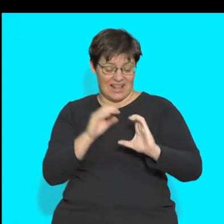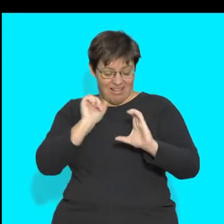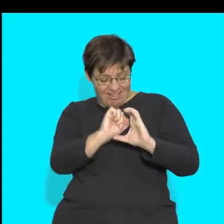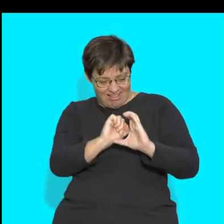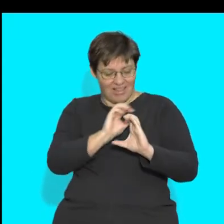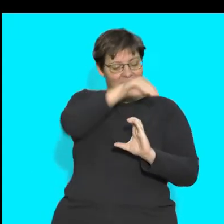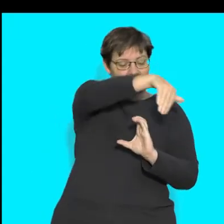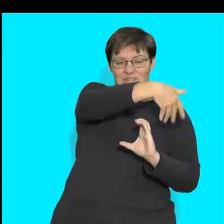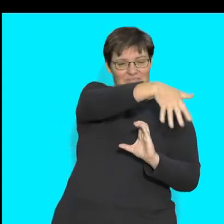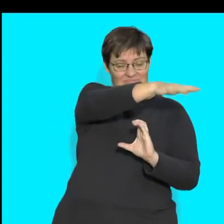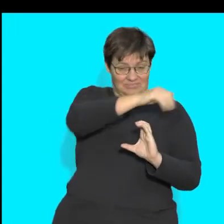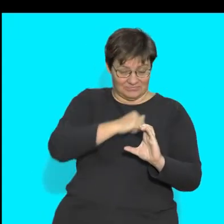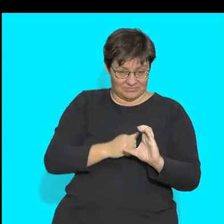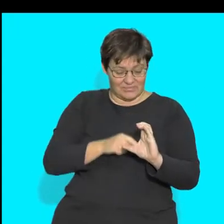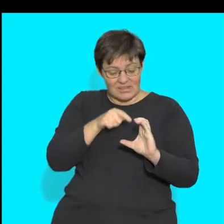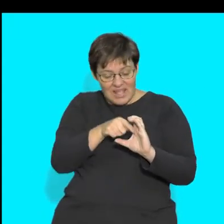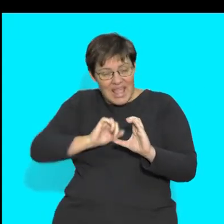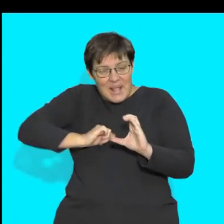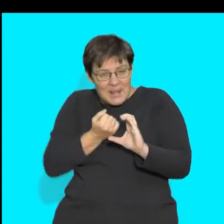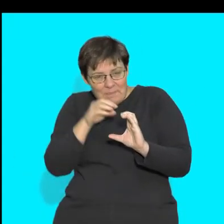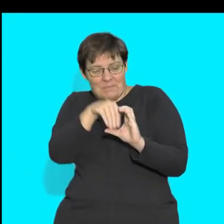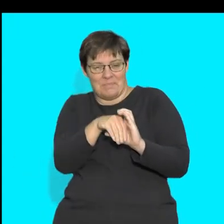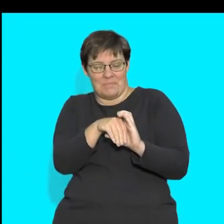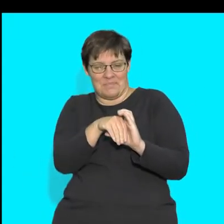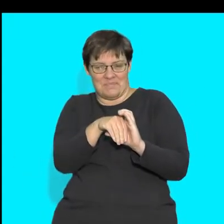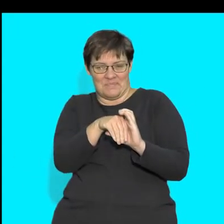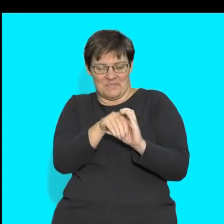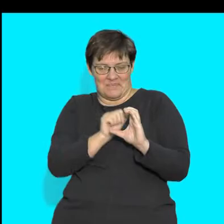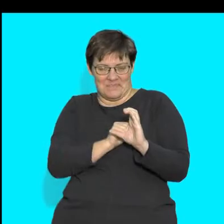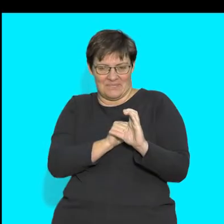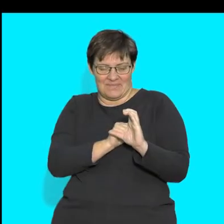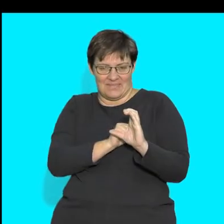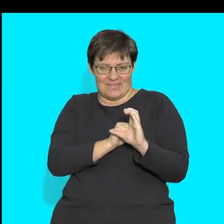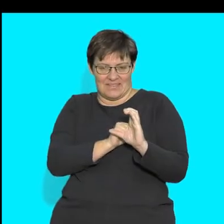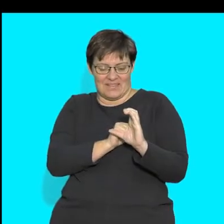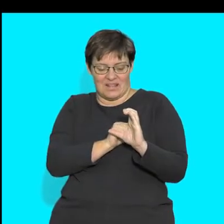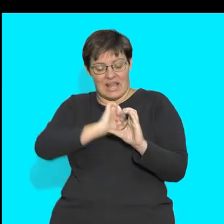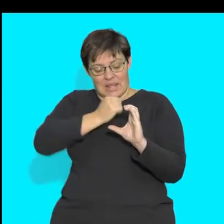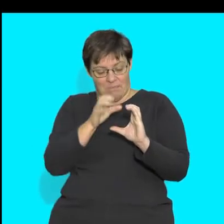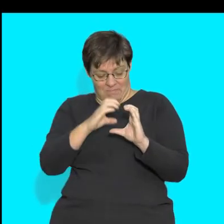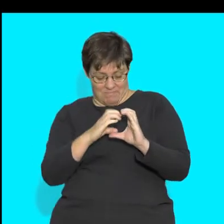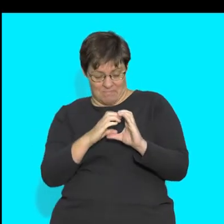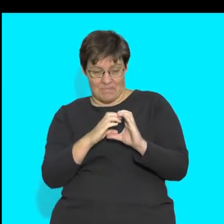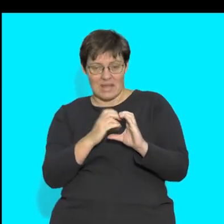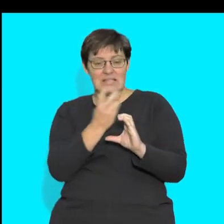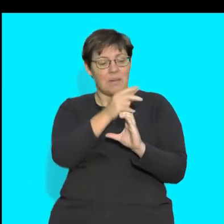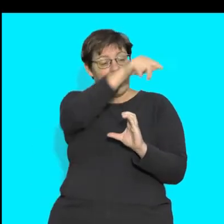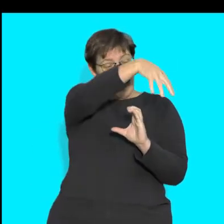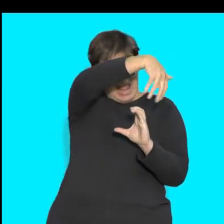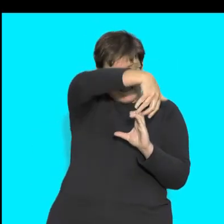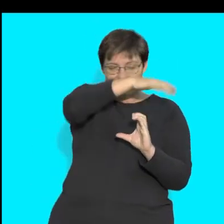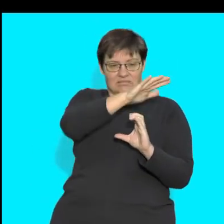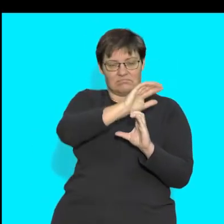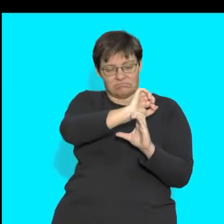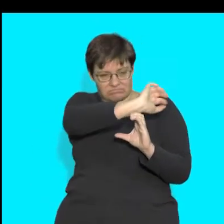that a cell keeps things in, right, where it should be, and it keeps things